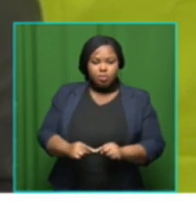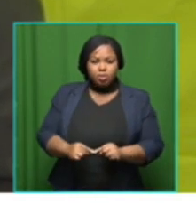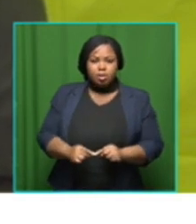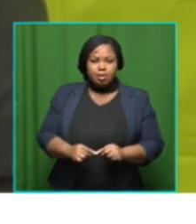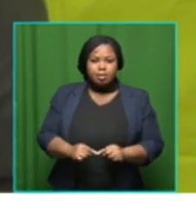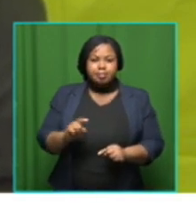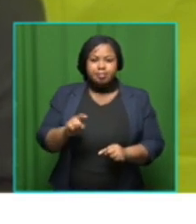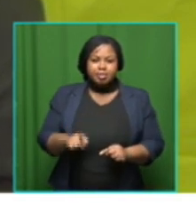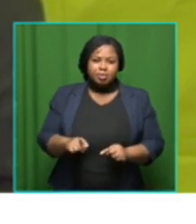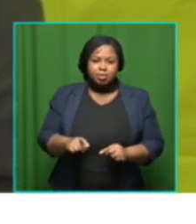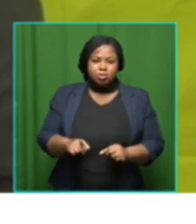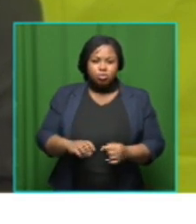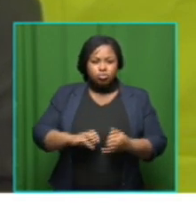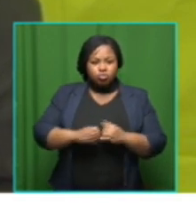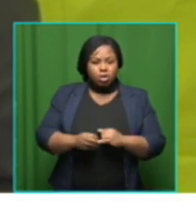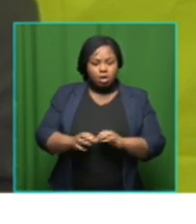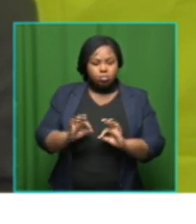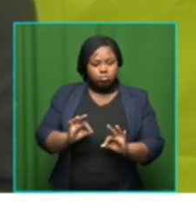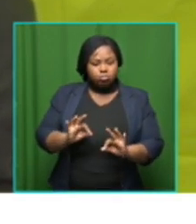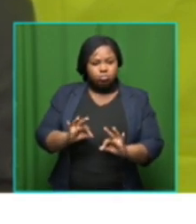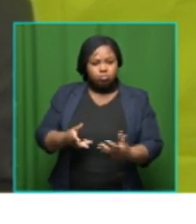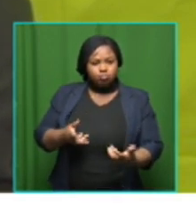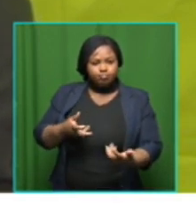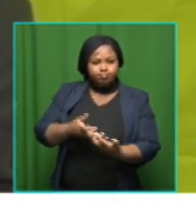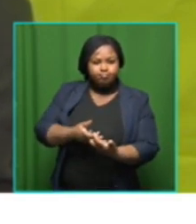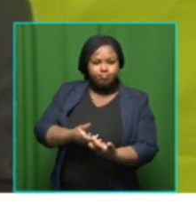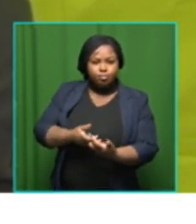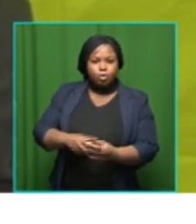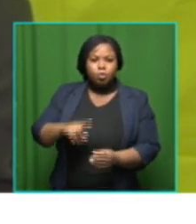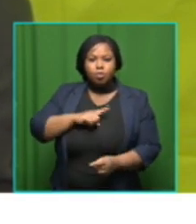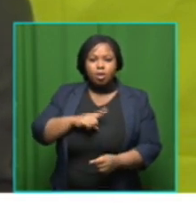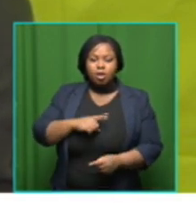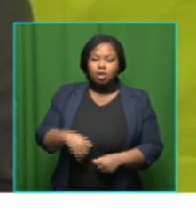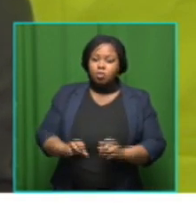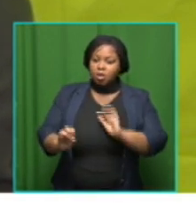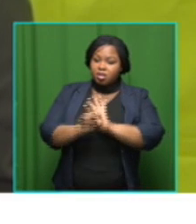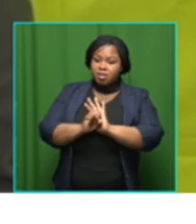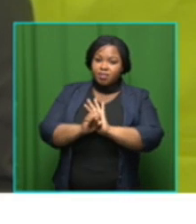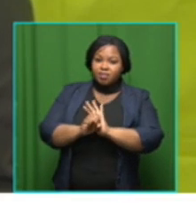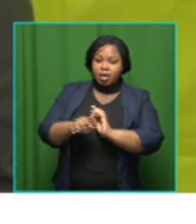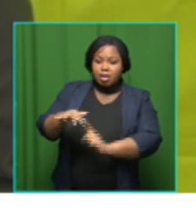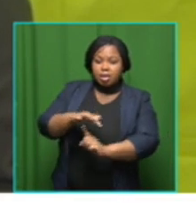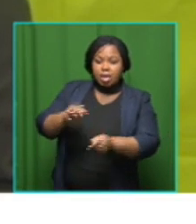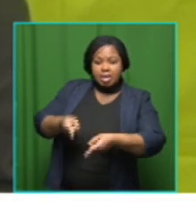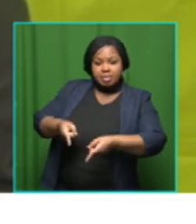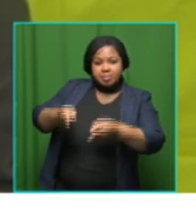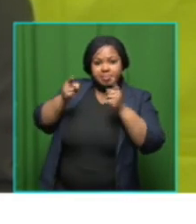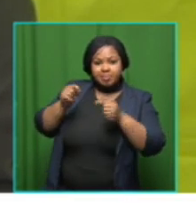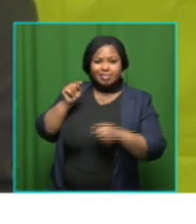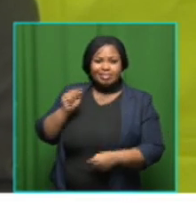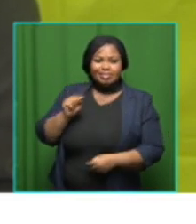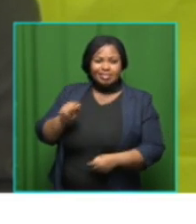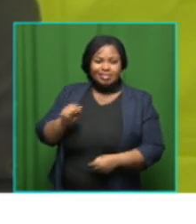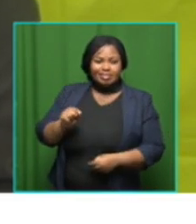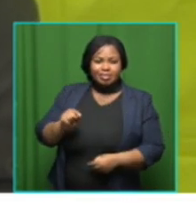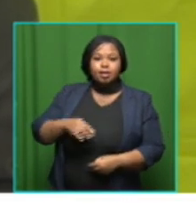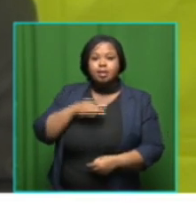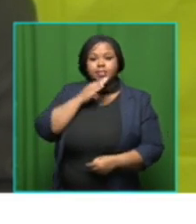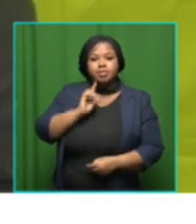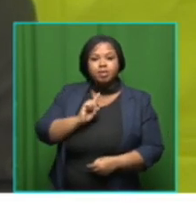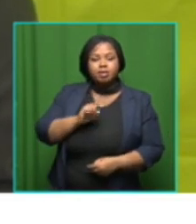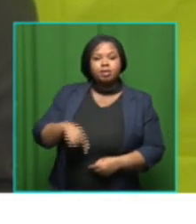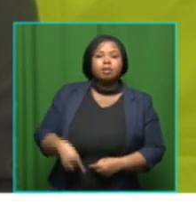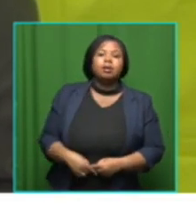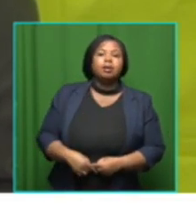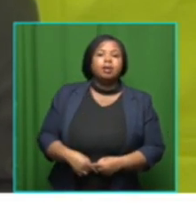a bit logical and rational in terms of approaching hotspots, identifying hotspots. And identifying hotspots means that we'll have to